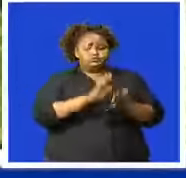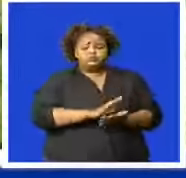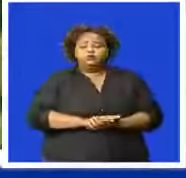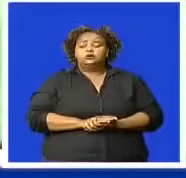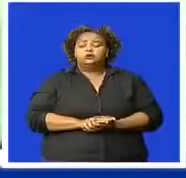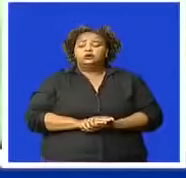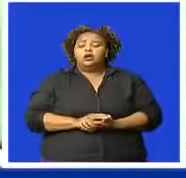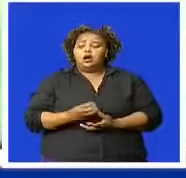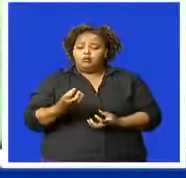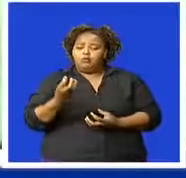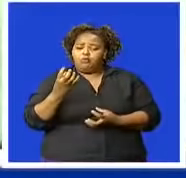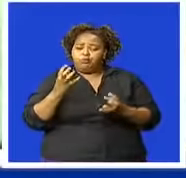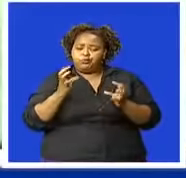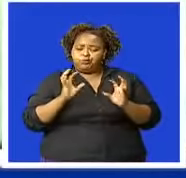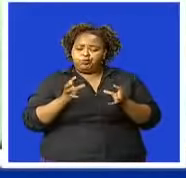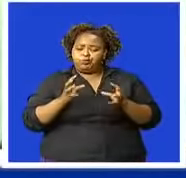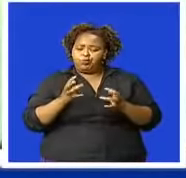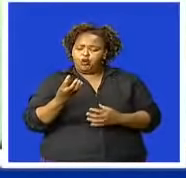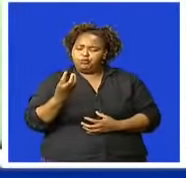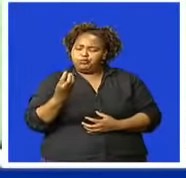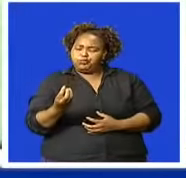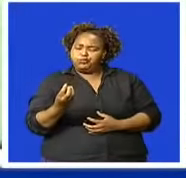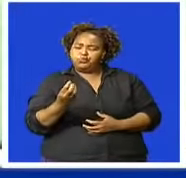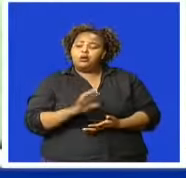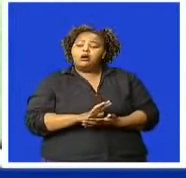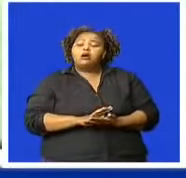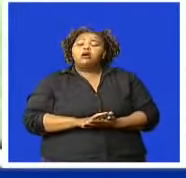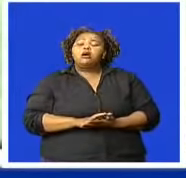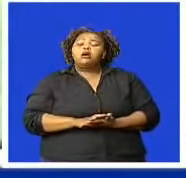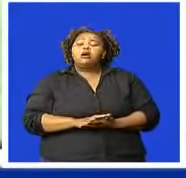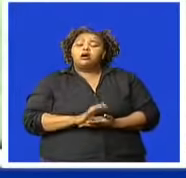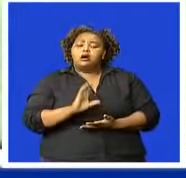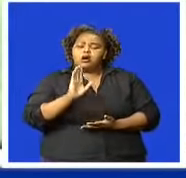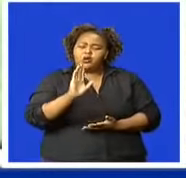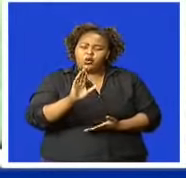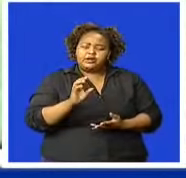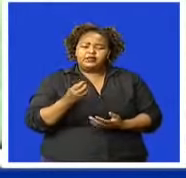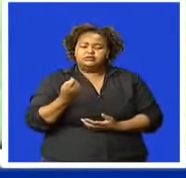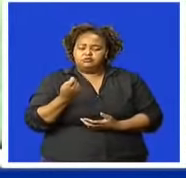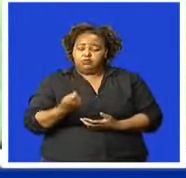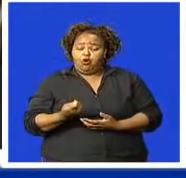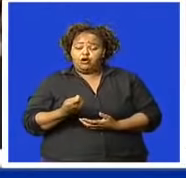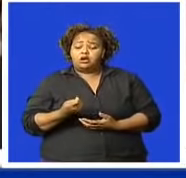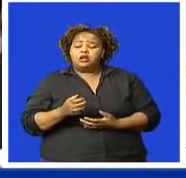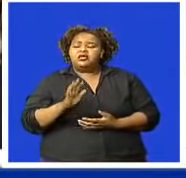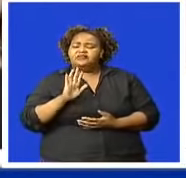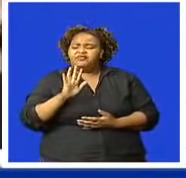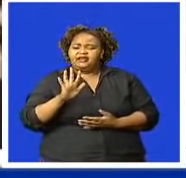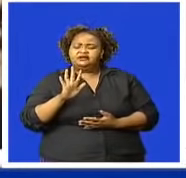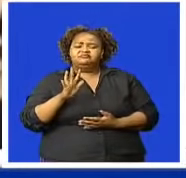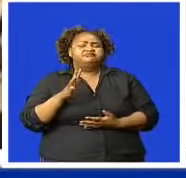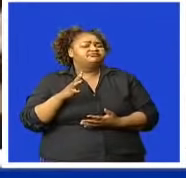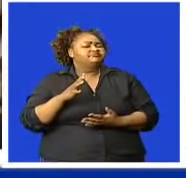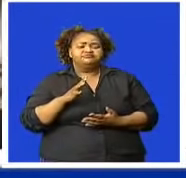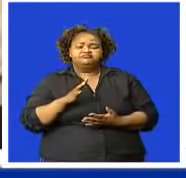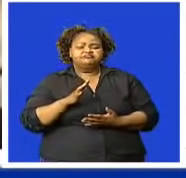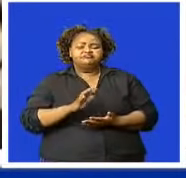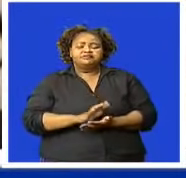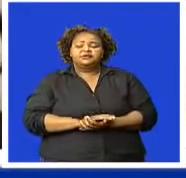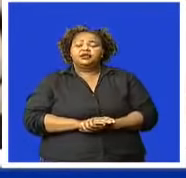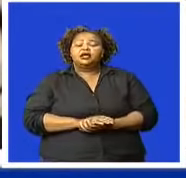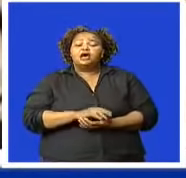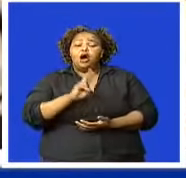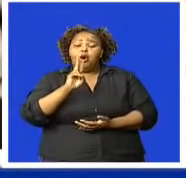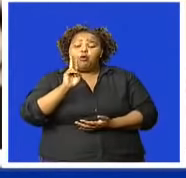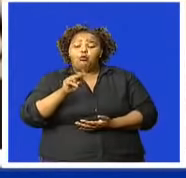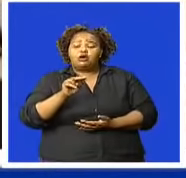that there's little contact. Itandla letiningi lapha letitsinza emabhola. We have seen a lot of innovation kabo